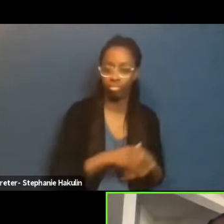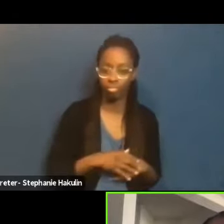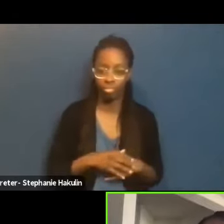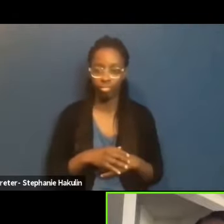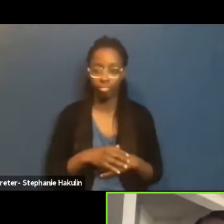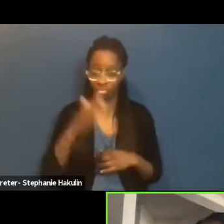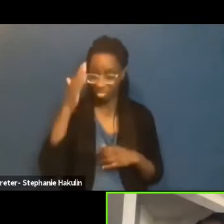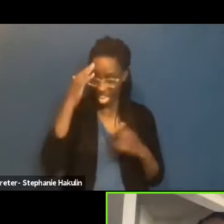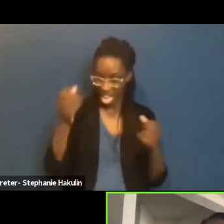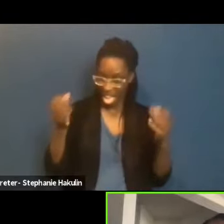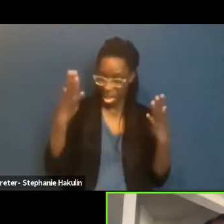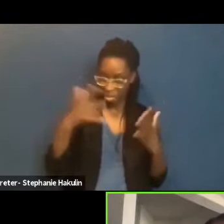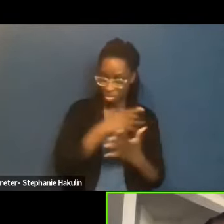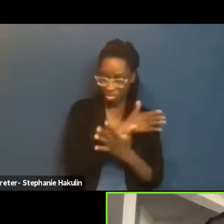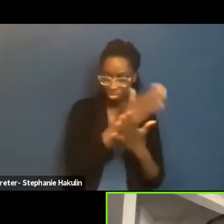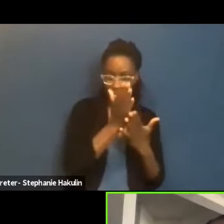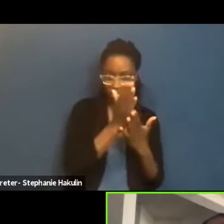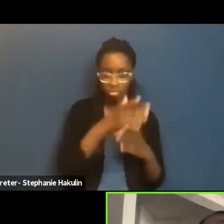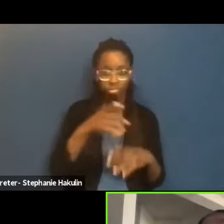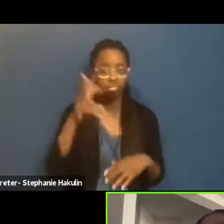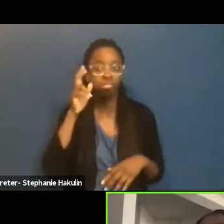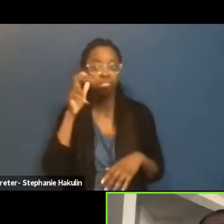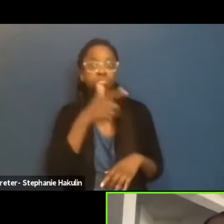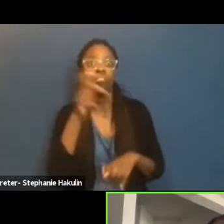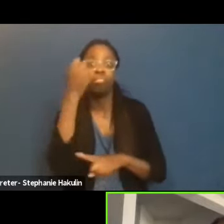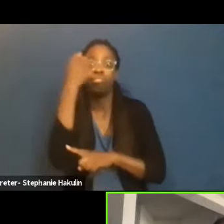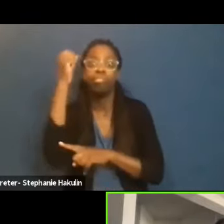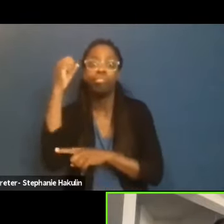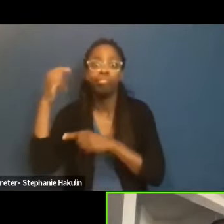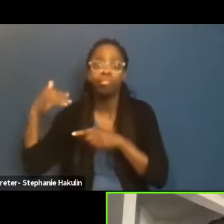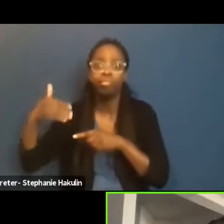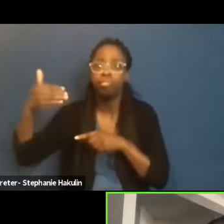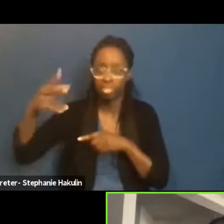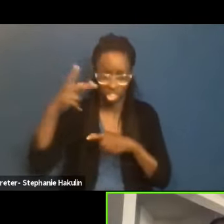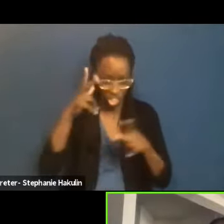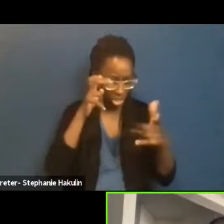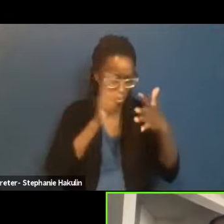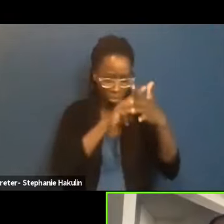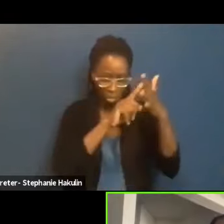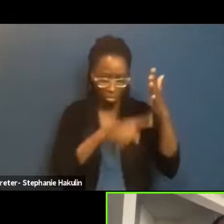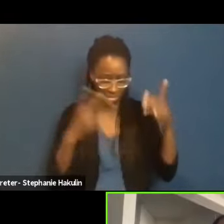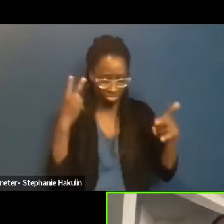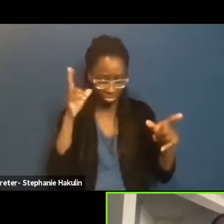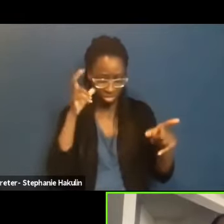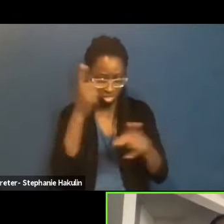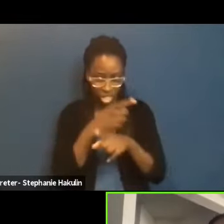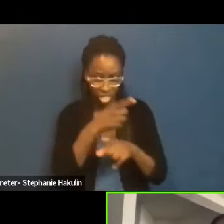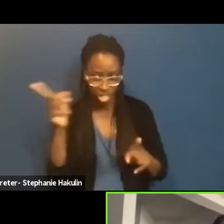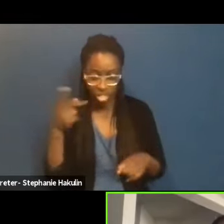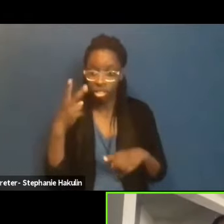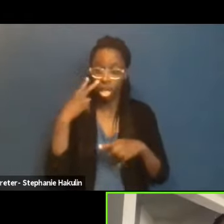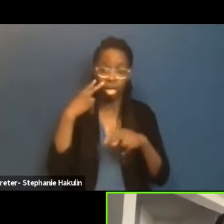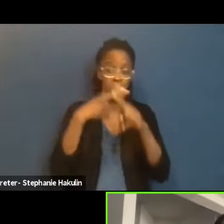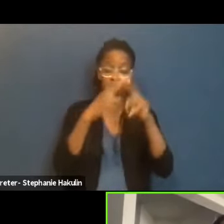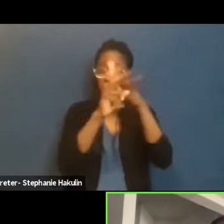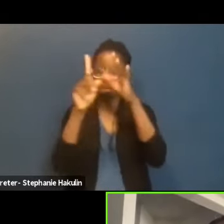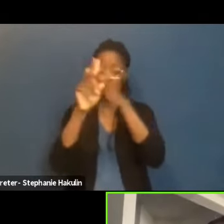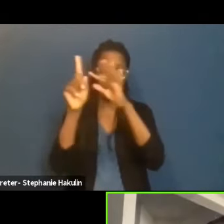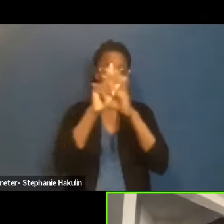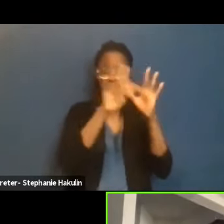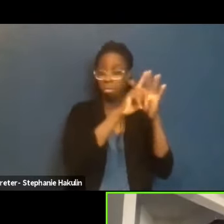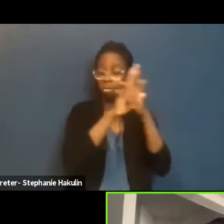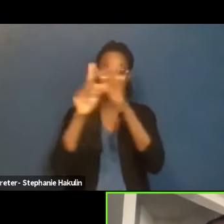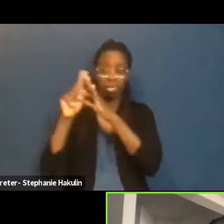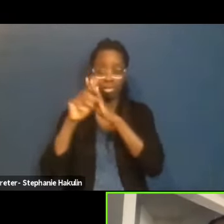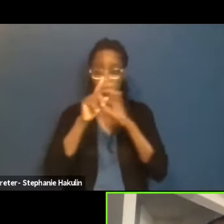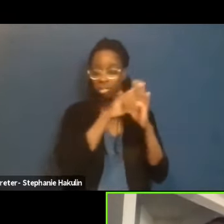at the protest? All of them. Could you hear all of the lights, the flashing lights, the new slaves, the runaways on their road to